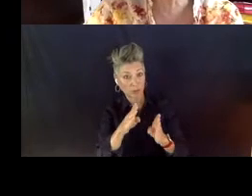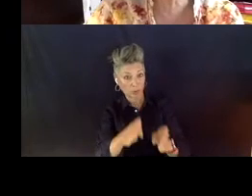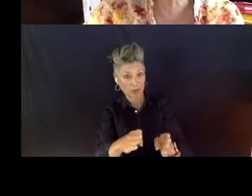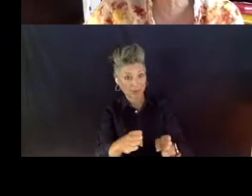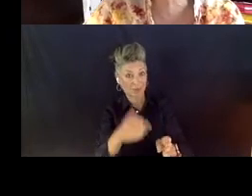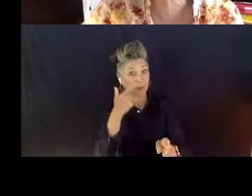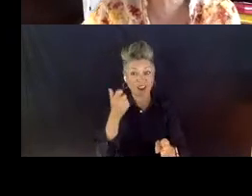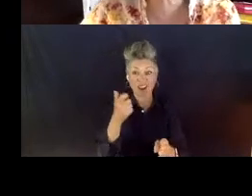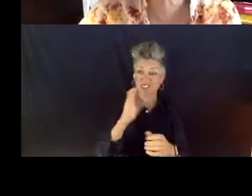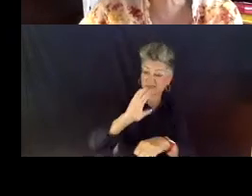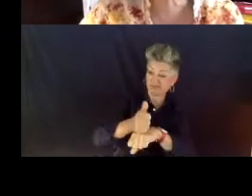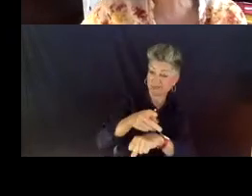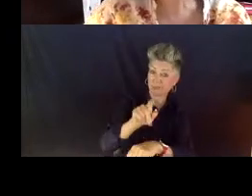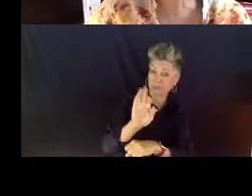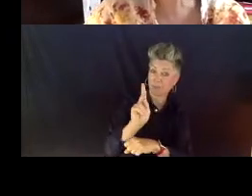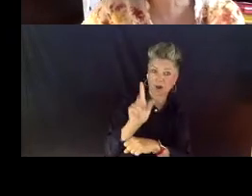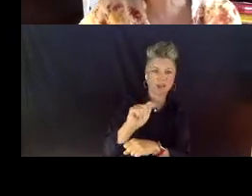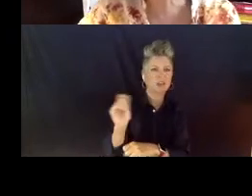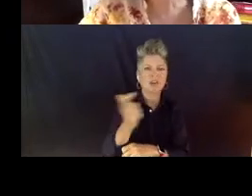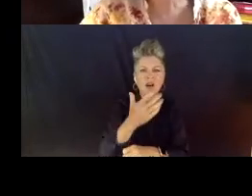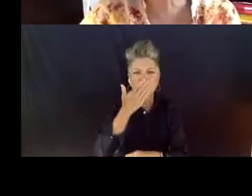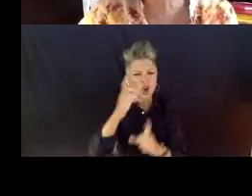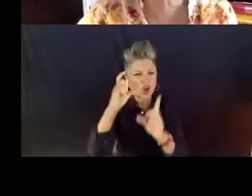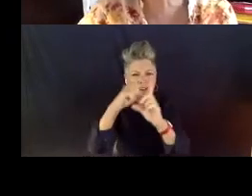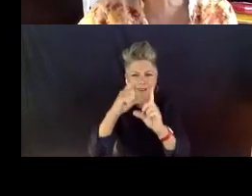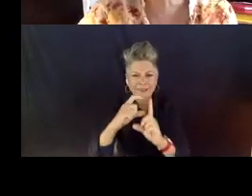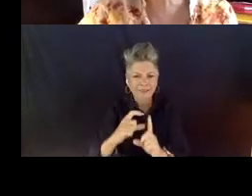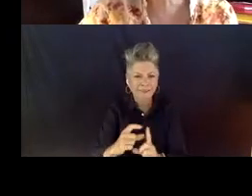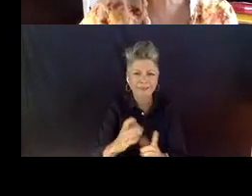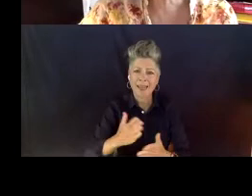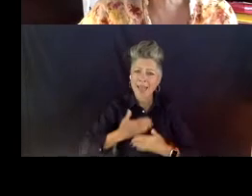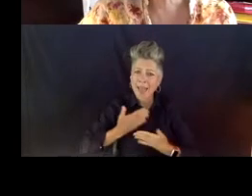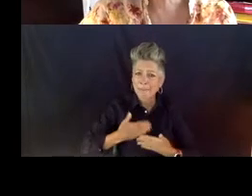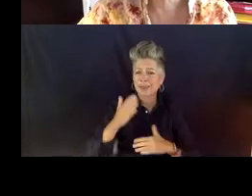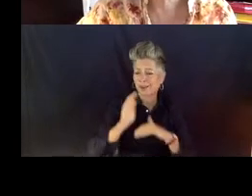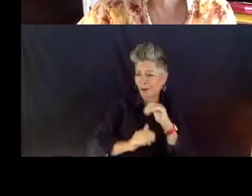all good things: good, relaxed, happy, comfortable.